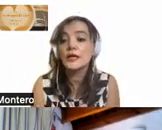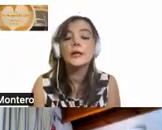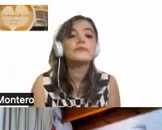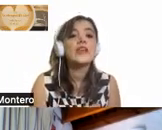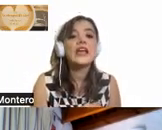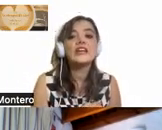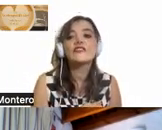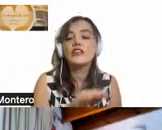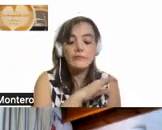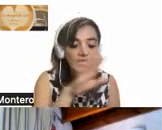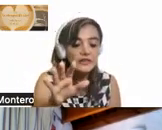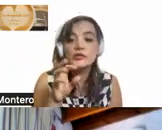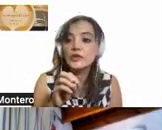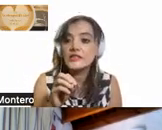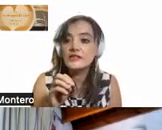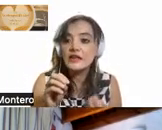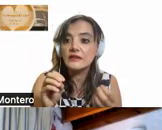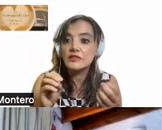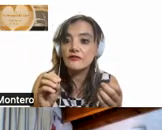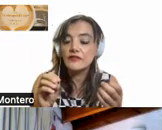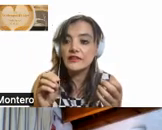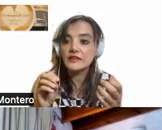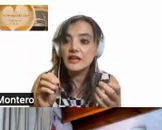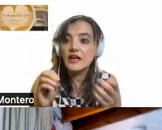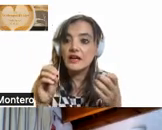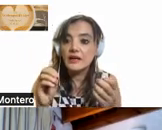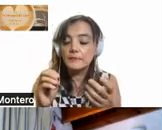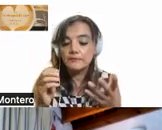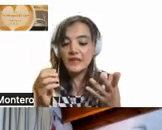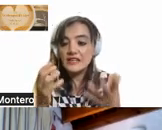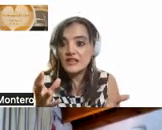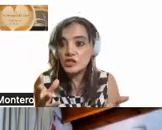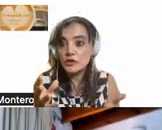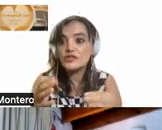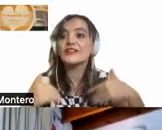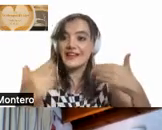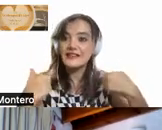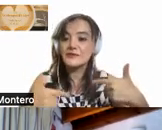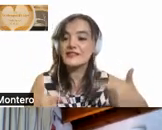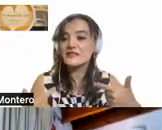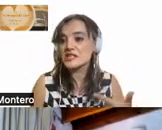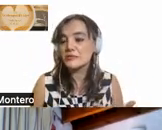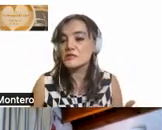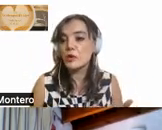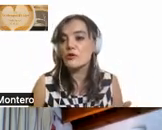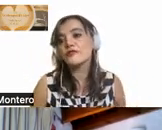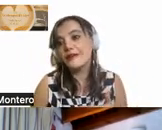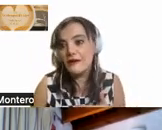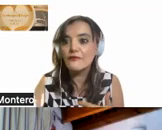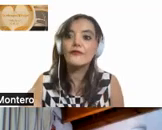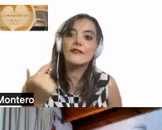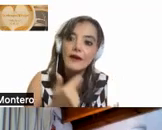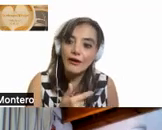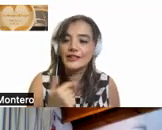danger. And if the amygdala notices that there's something that is dangerous, it activates the system that I spoke of,